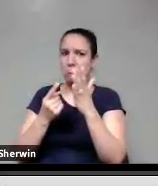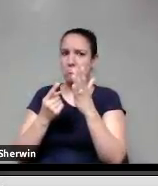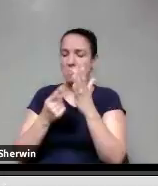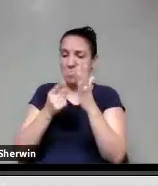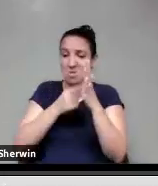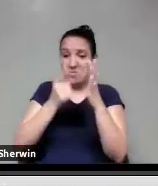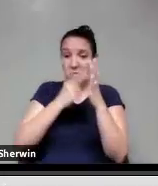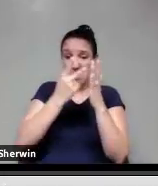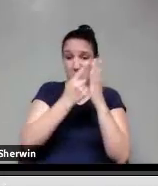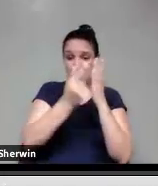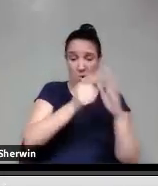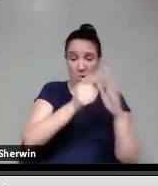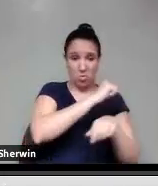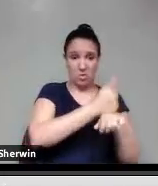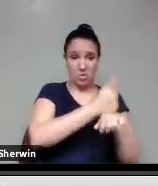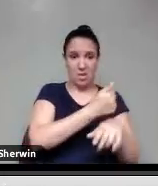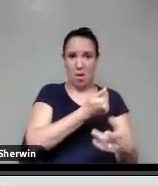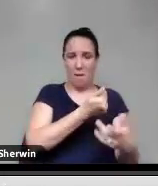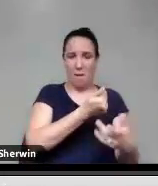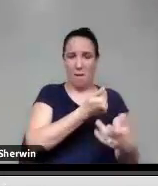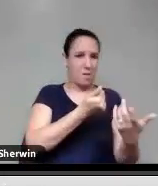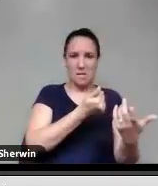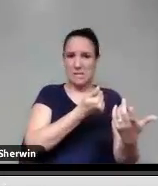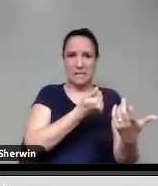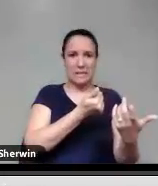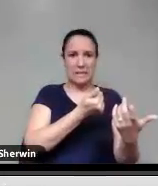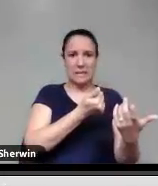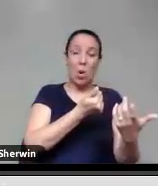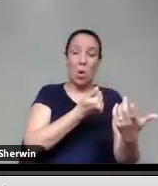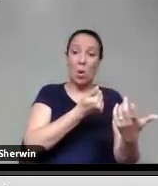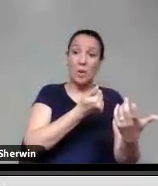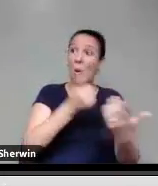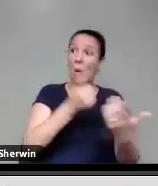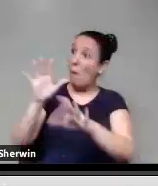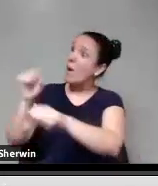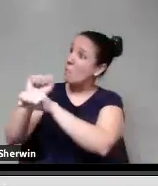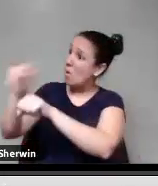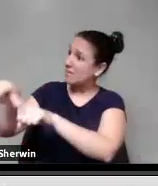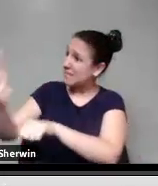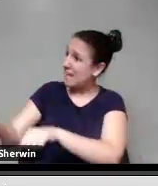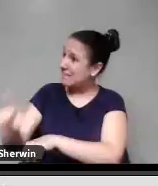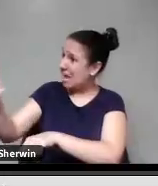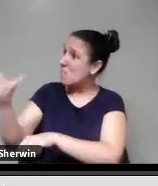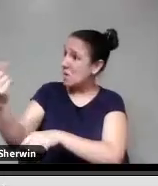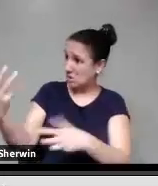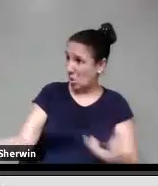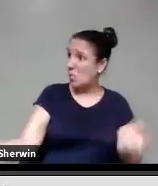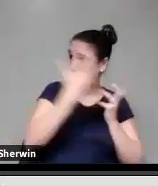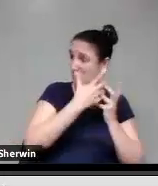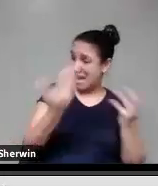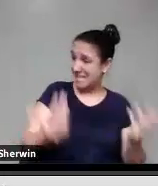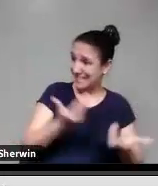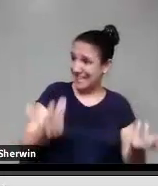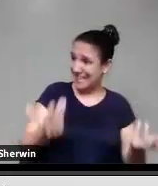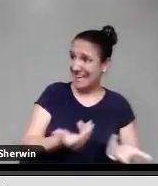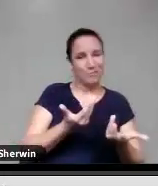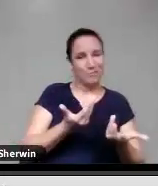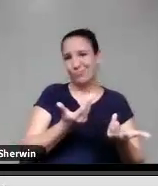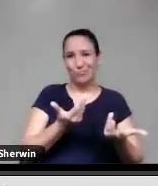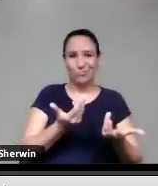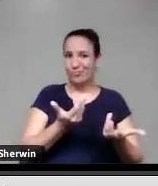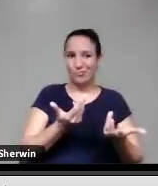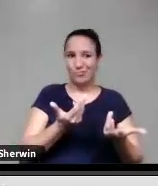assumptions or on best practices at another library. But those assumptions that we make from our perspective do not